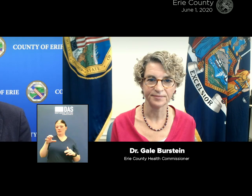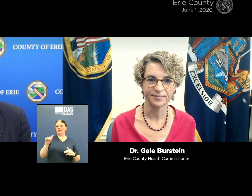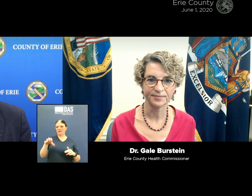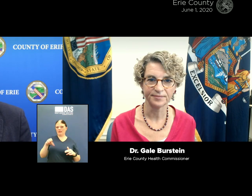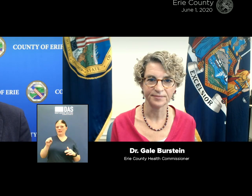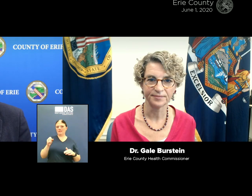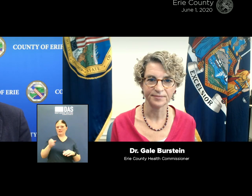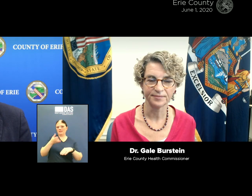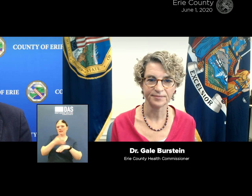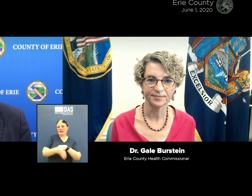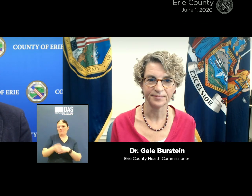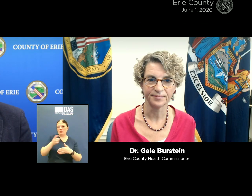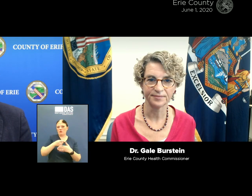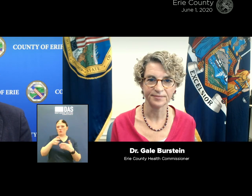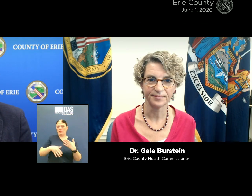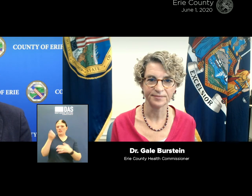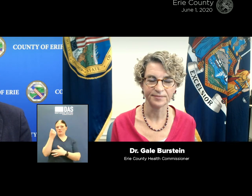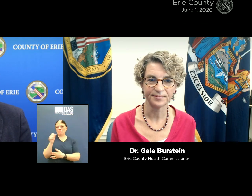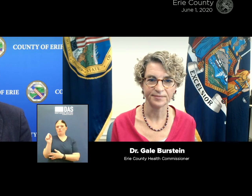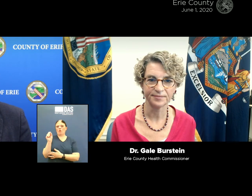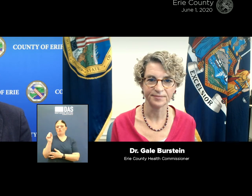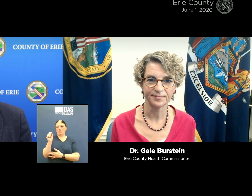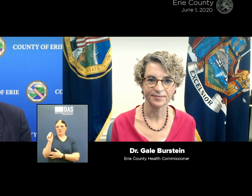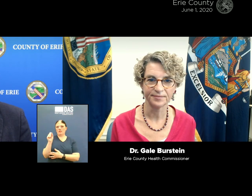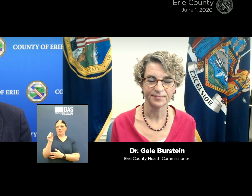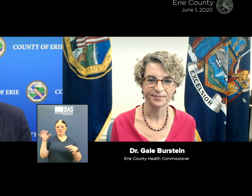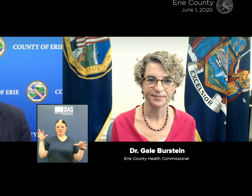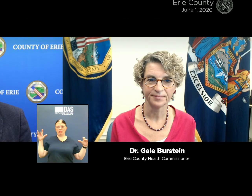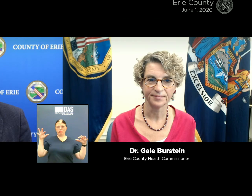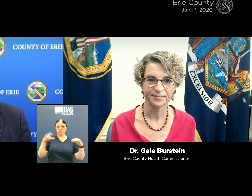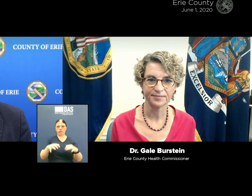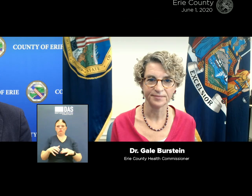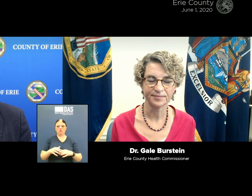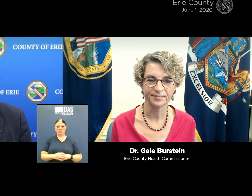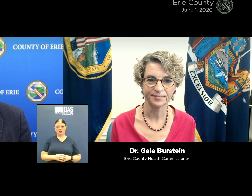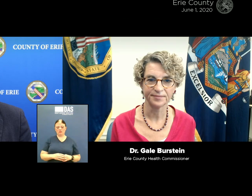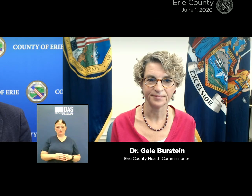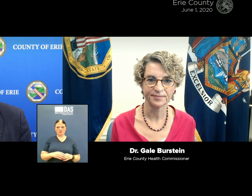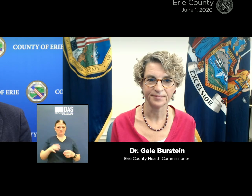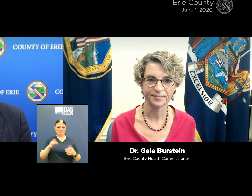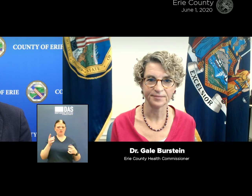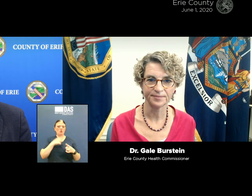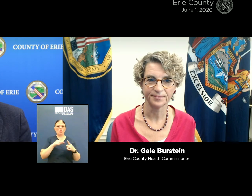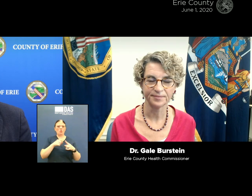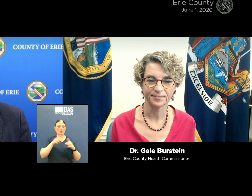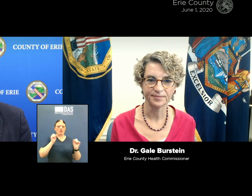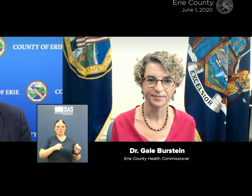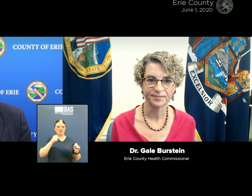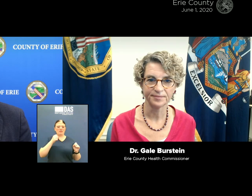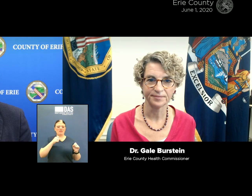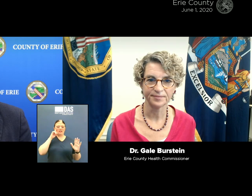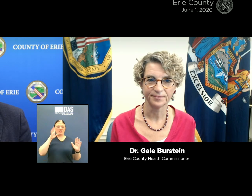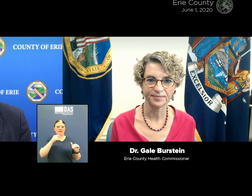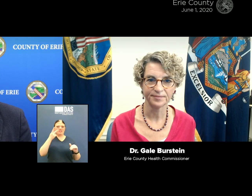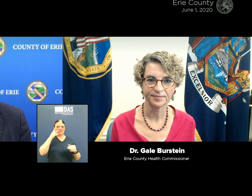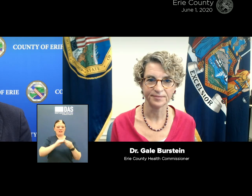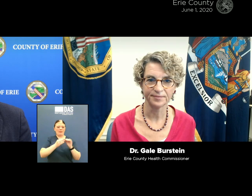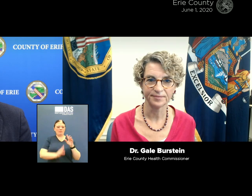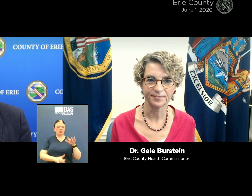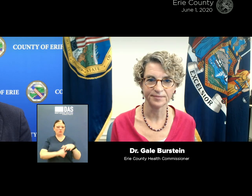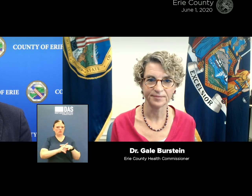this weekend's protests and mass gatherings. And if so, when can we expect to see those numbers show